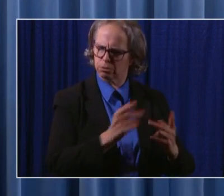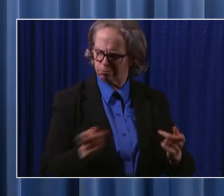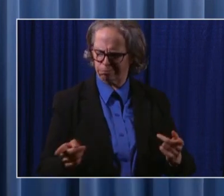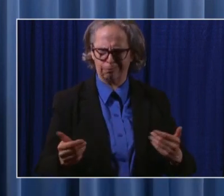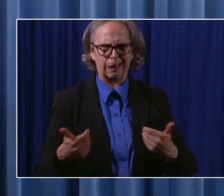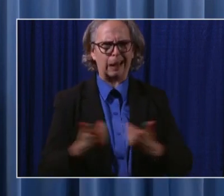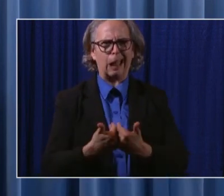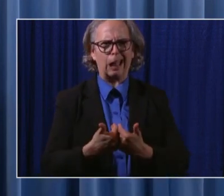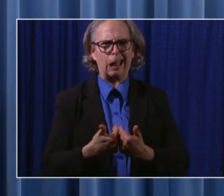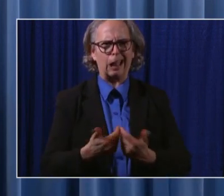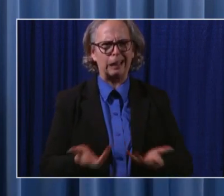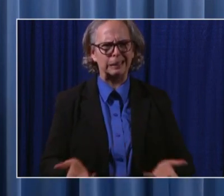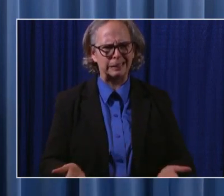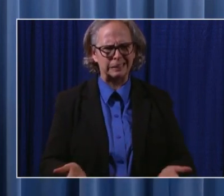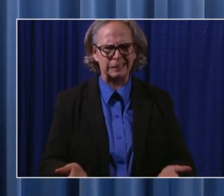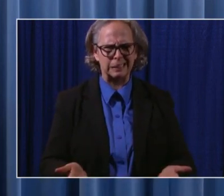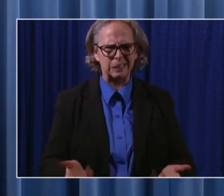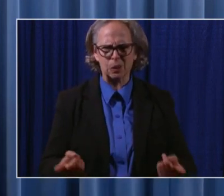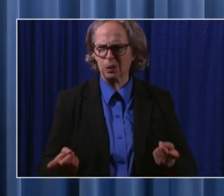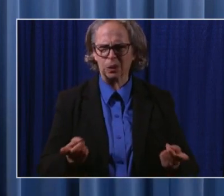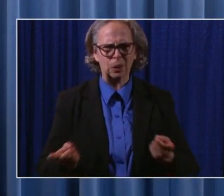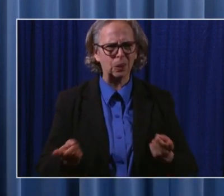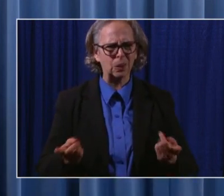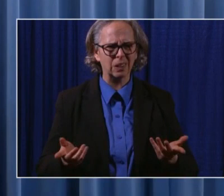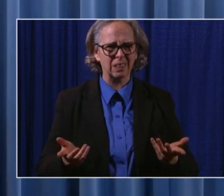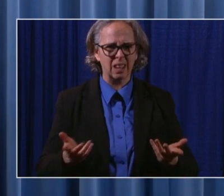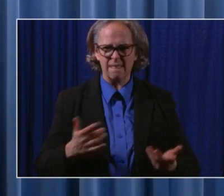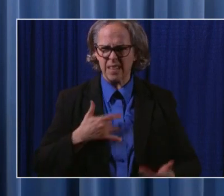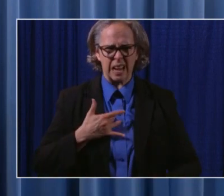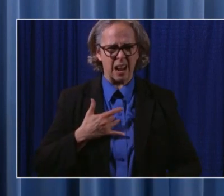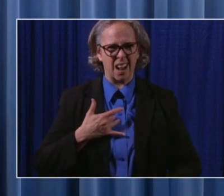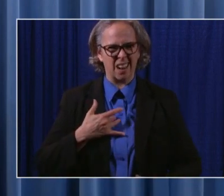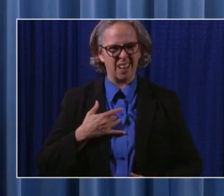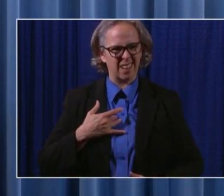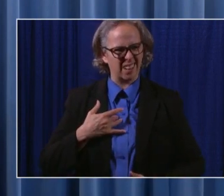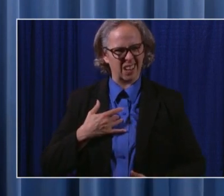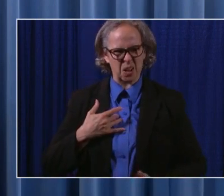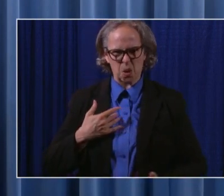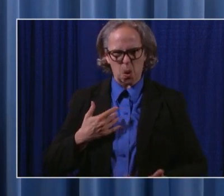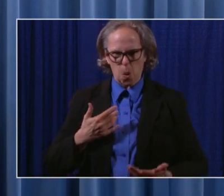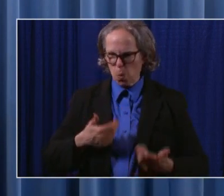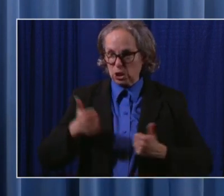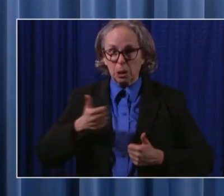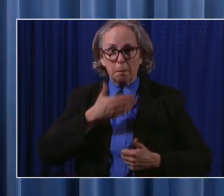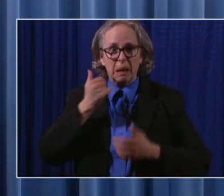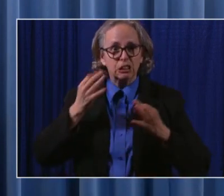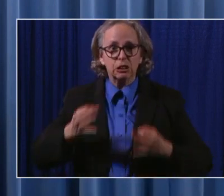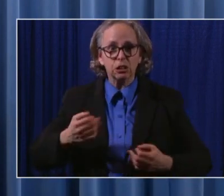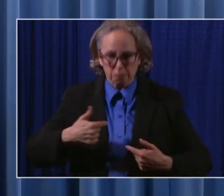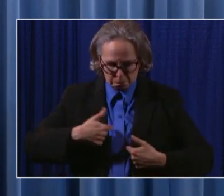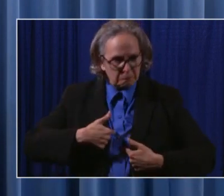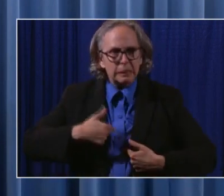I don't think any of us, frankly, have enough information at this point to know which one of those decisions is the right decision or the wrong decision.